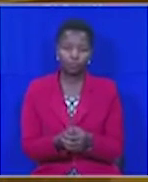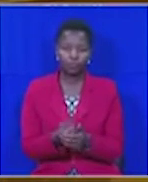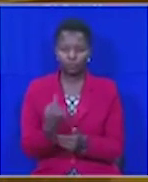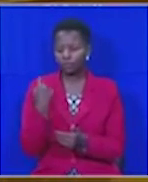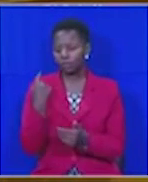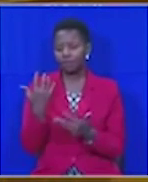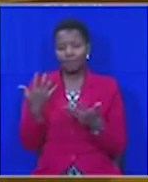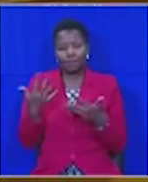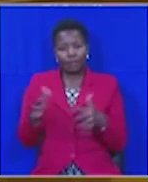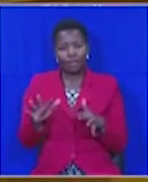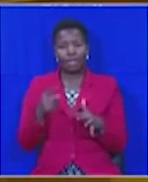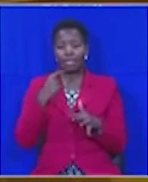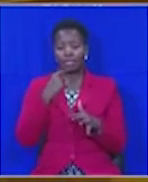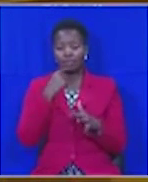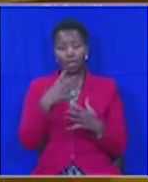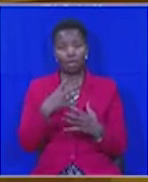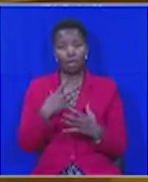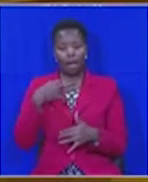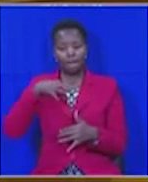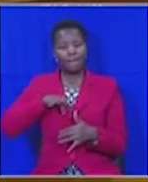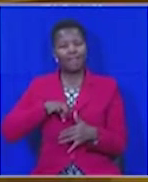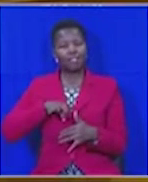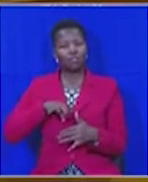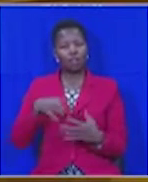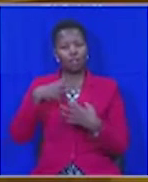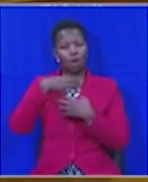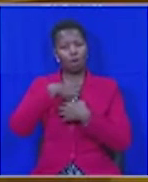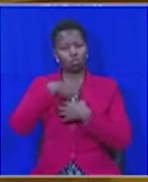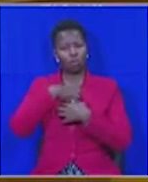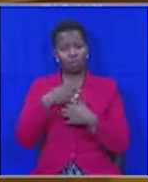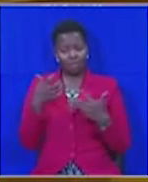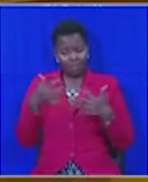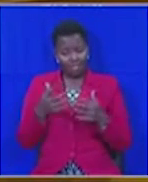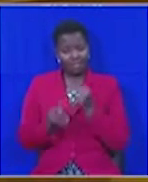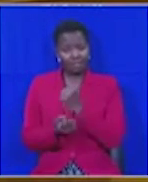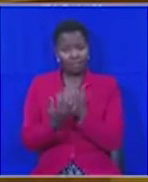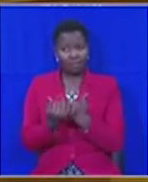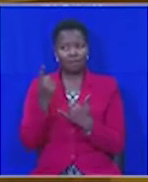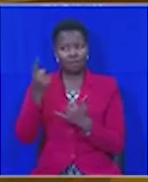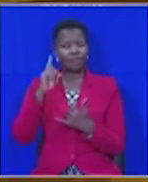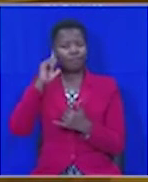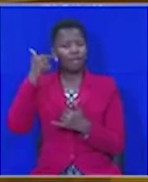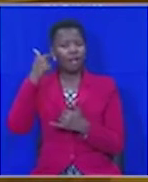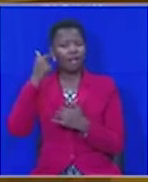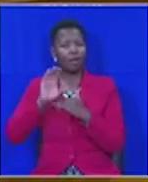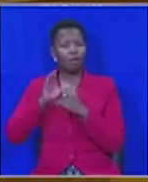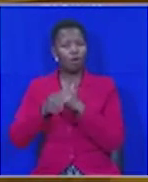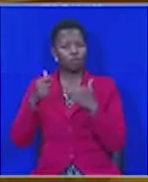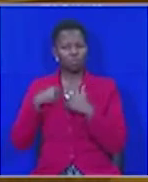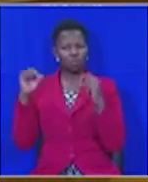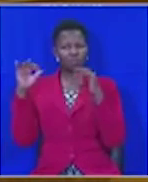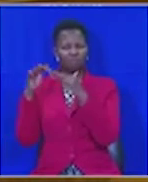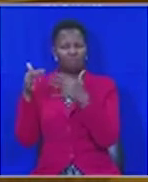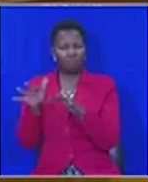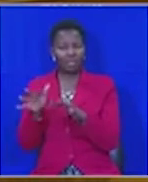of beneficial ownership has come to the fore. A week or so ago, there was a conference in London which discussed this issue. In other words,